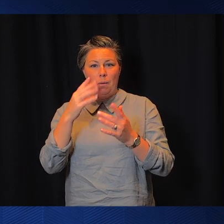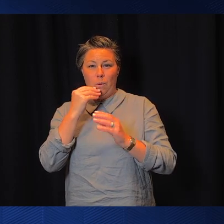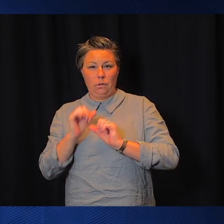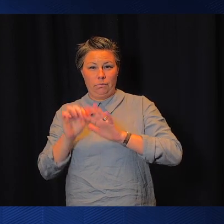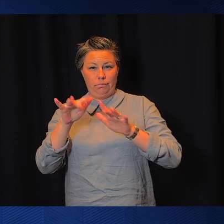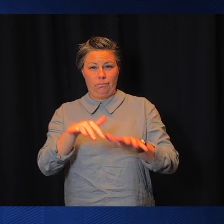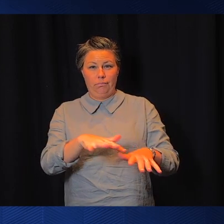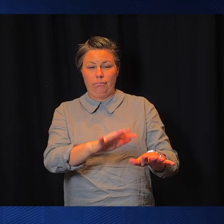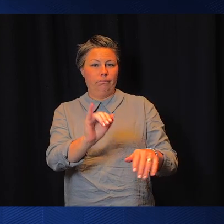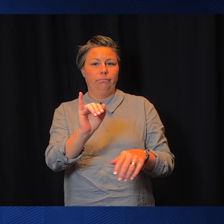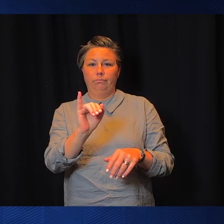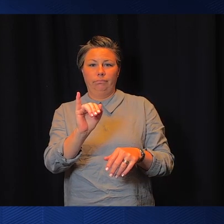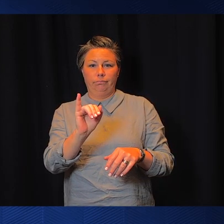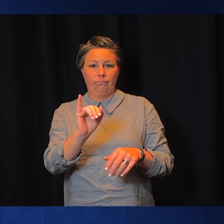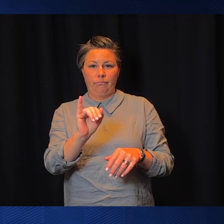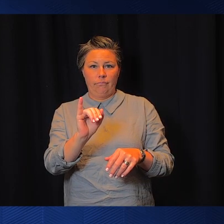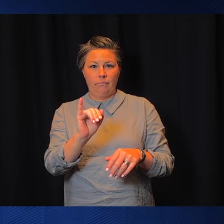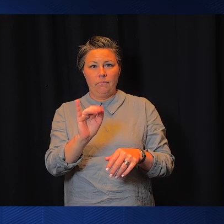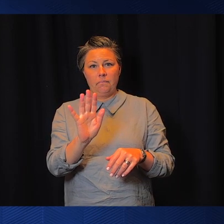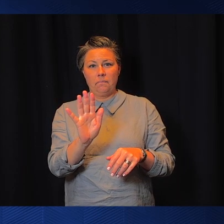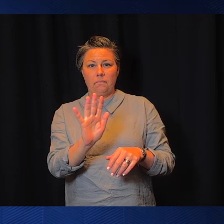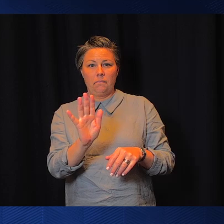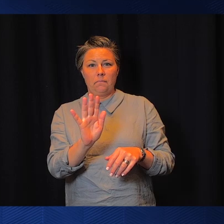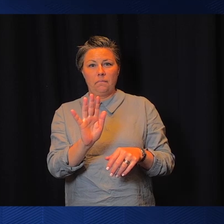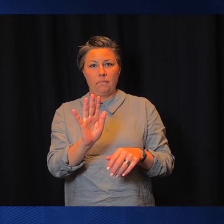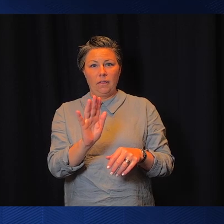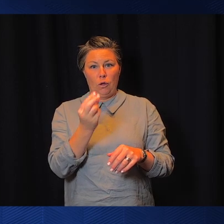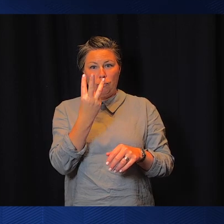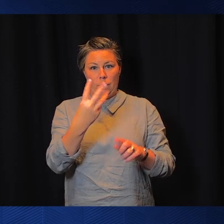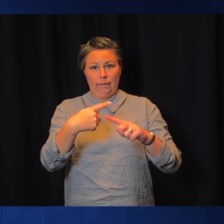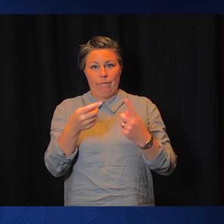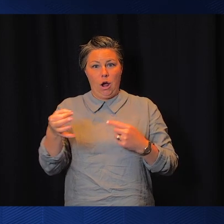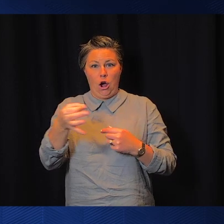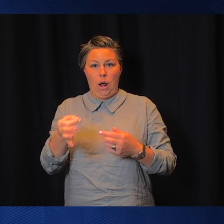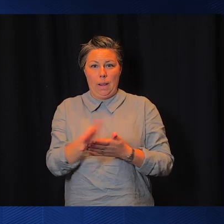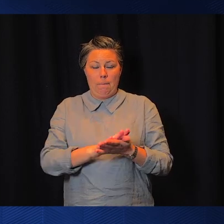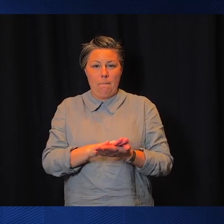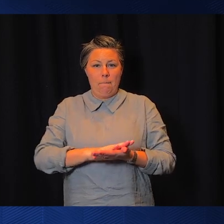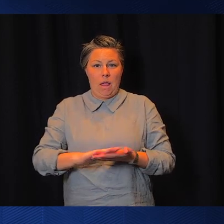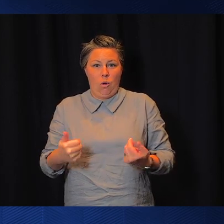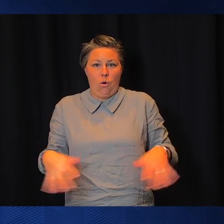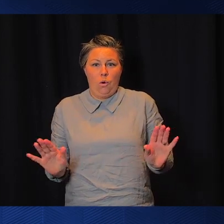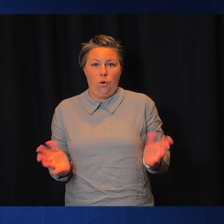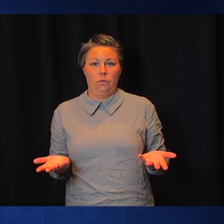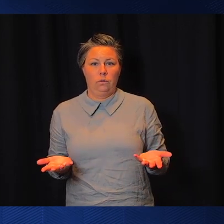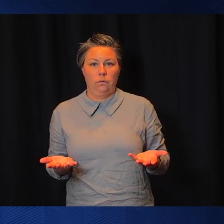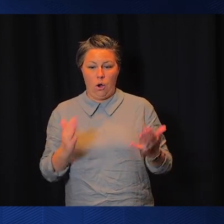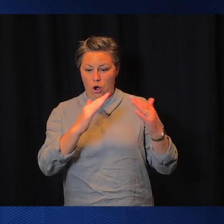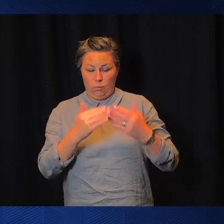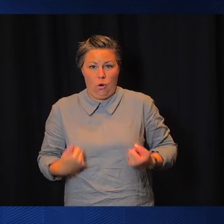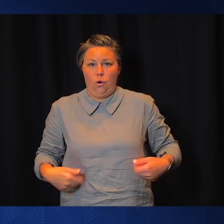about 3 main of our small island community, was totally wiped out. So people has to